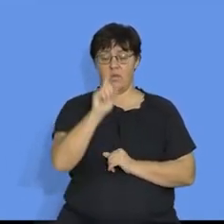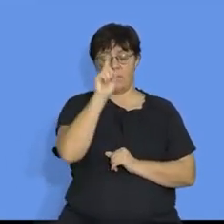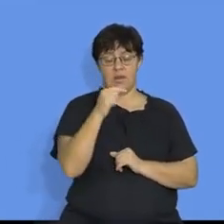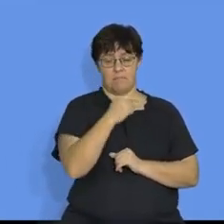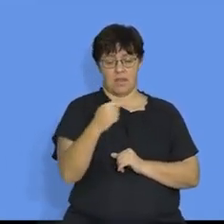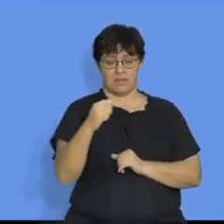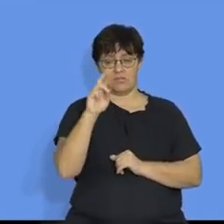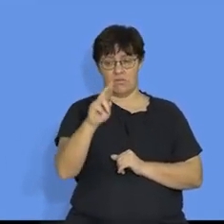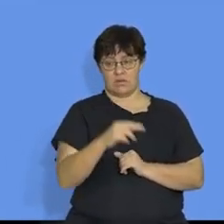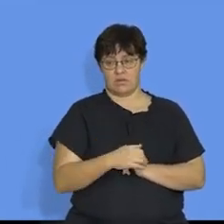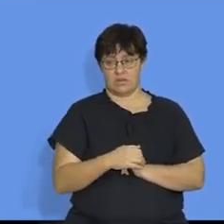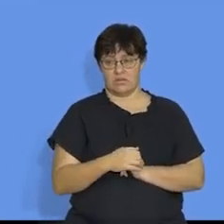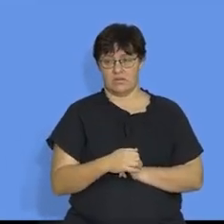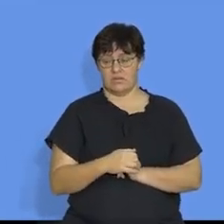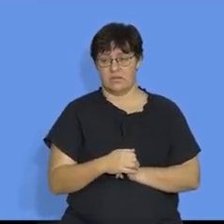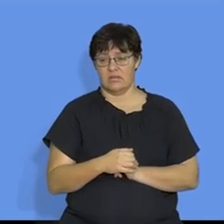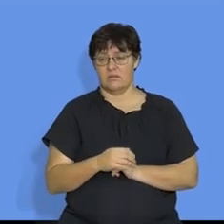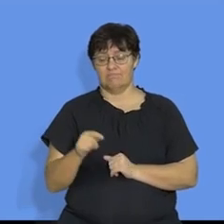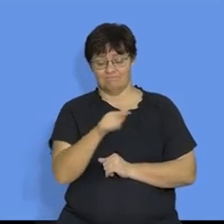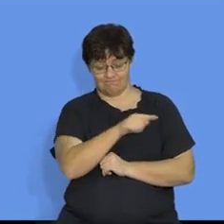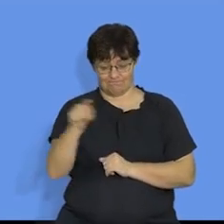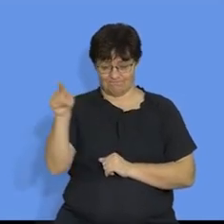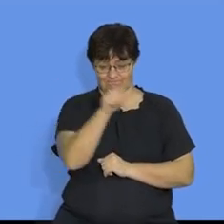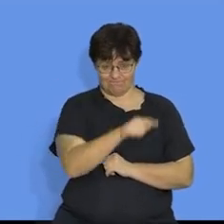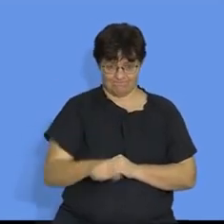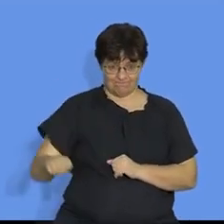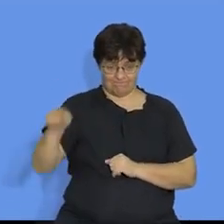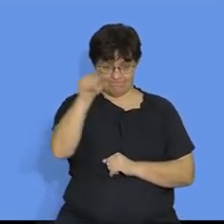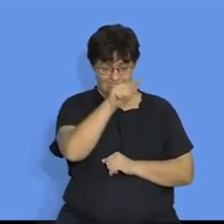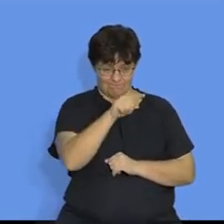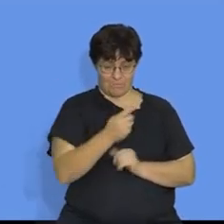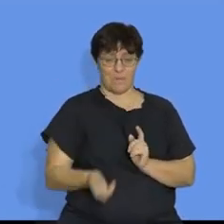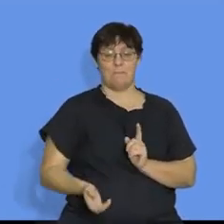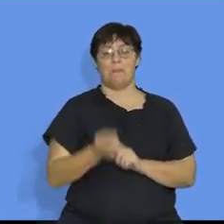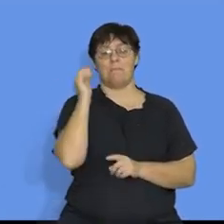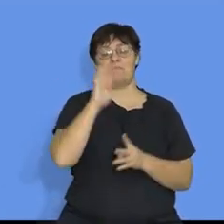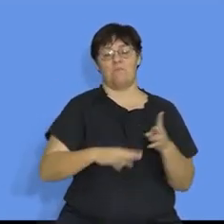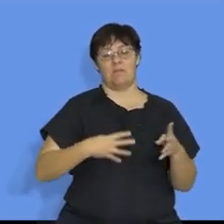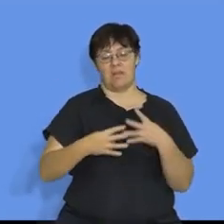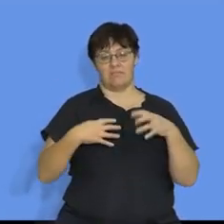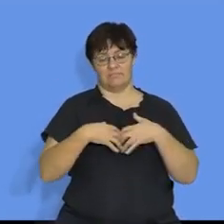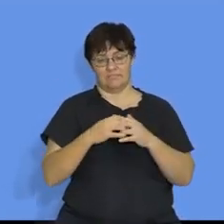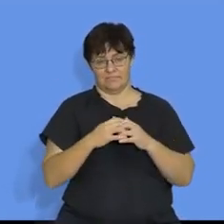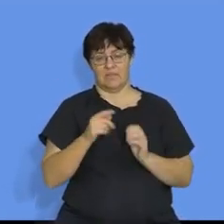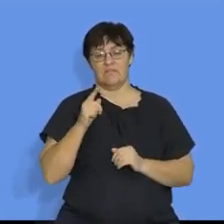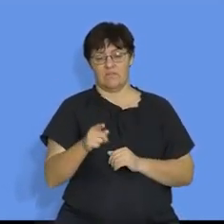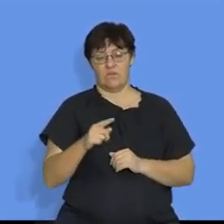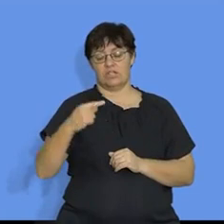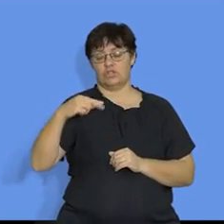1 minus r. So that is actually how I define the formula for